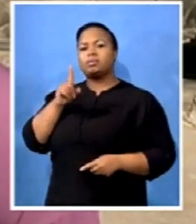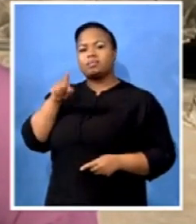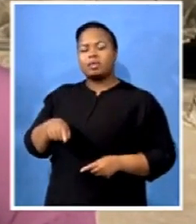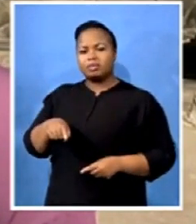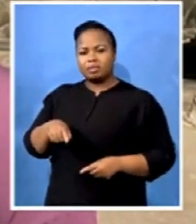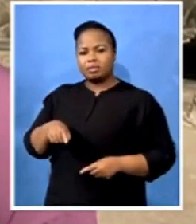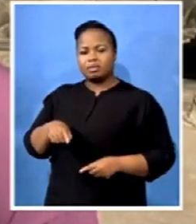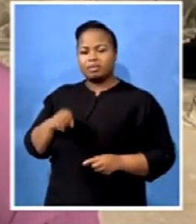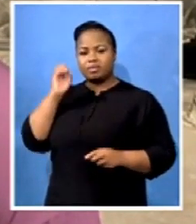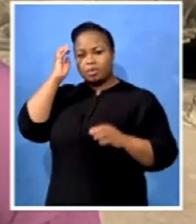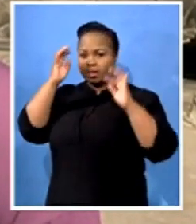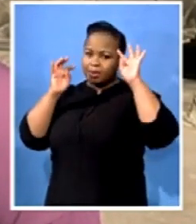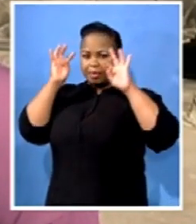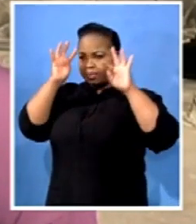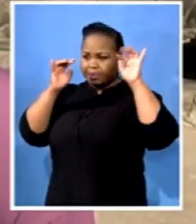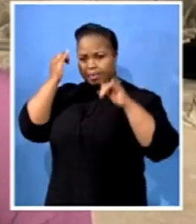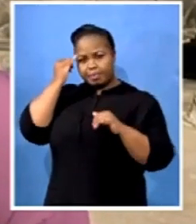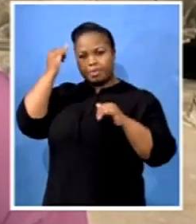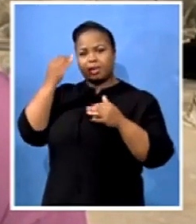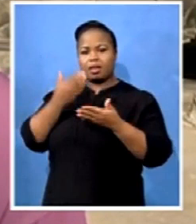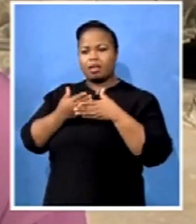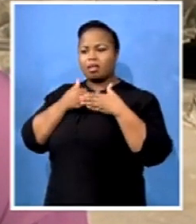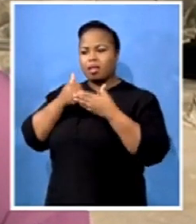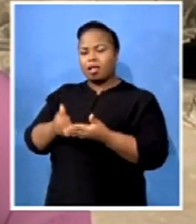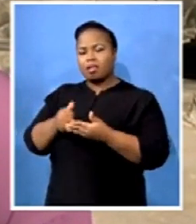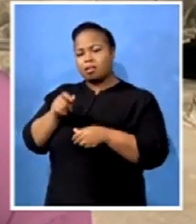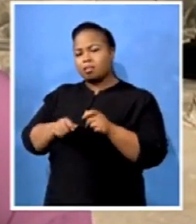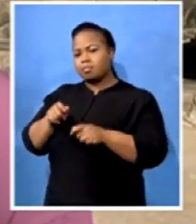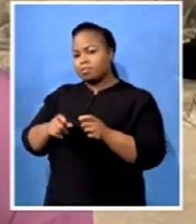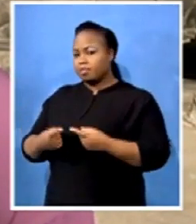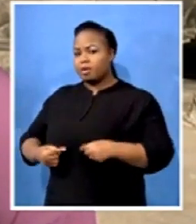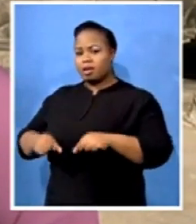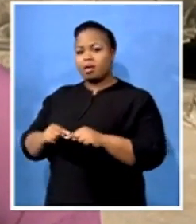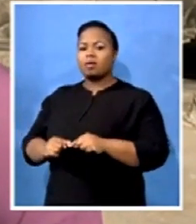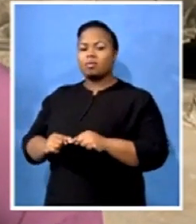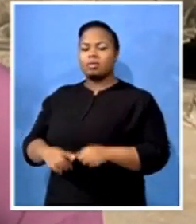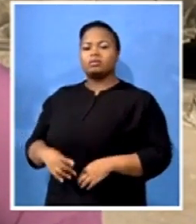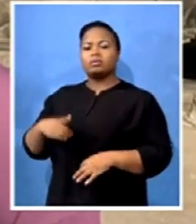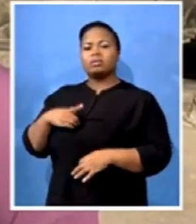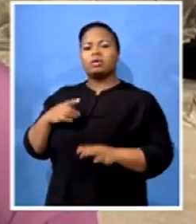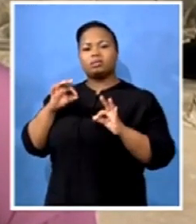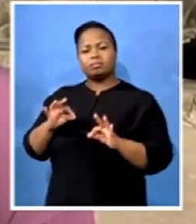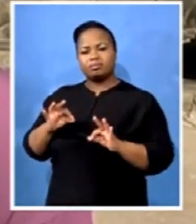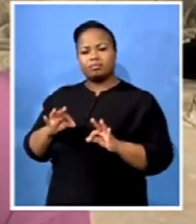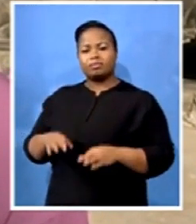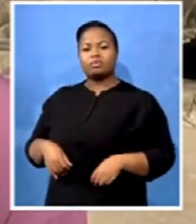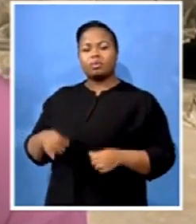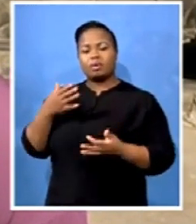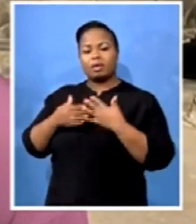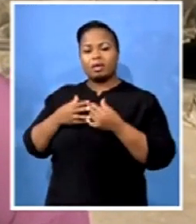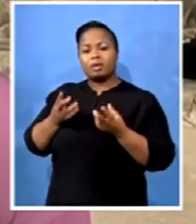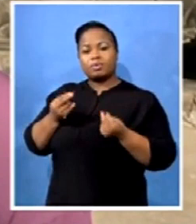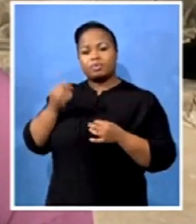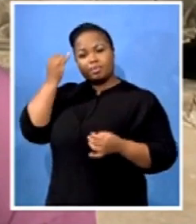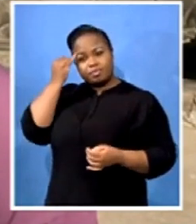which will assist our people. Dignity for our people, innovation which will assist to ensure that we deliver